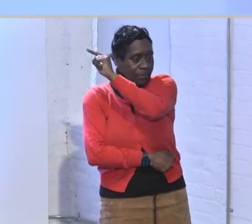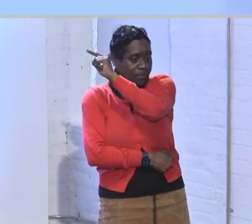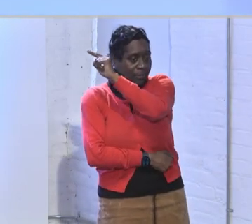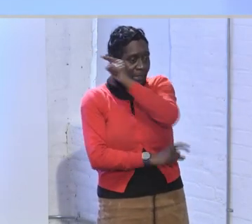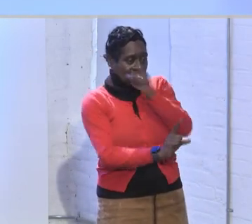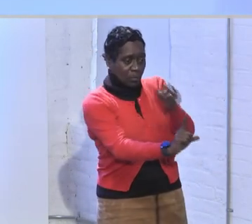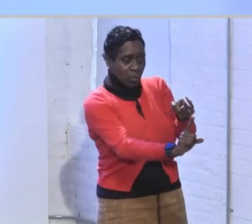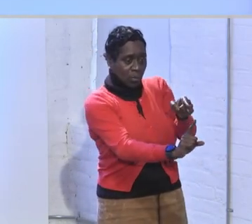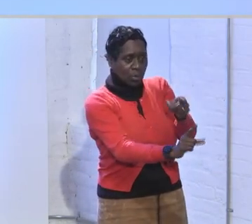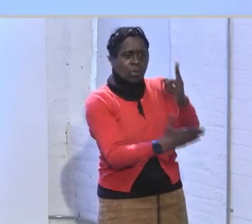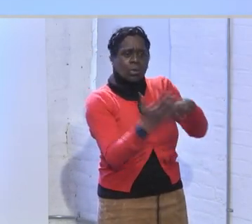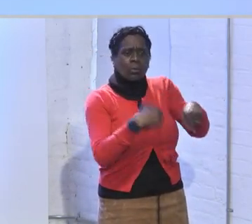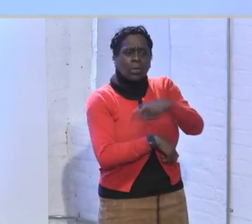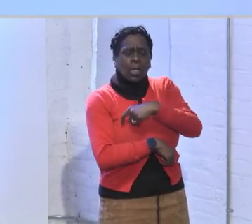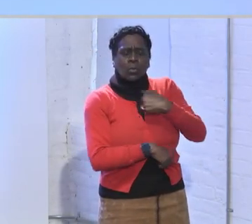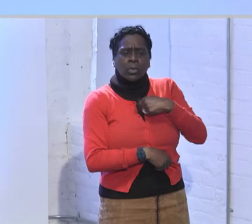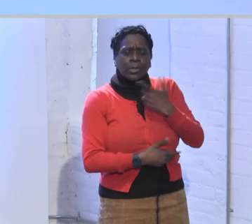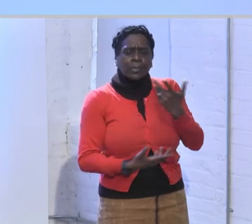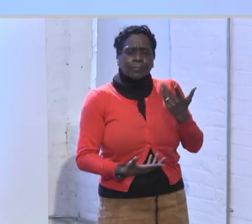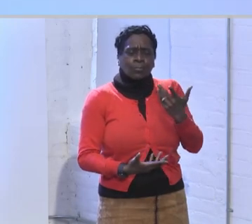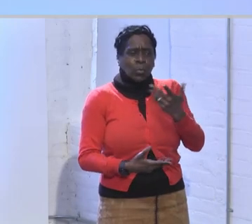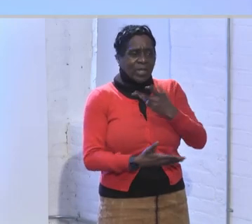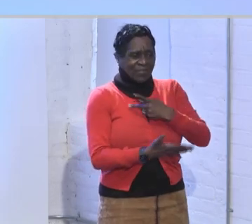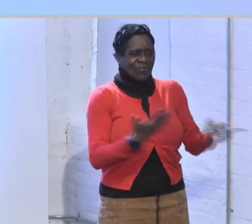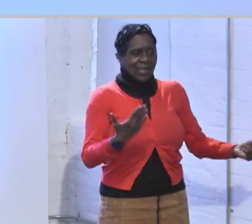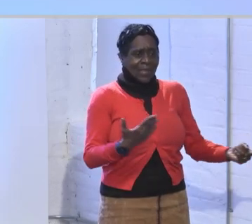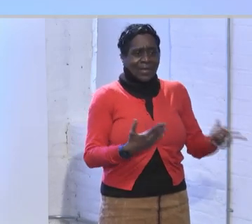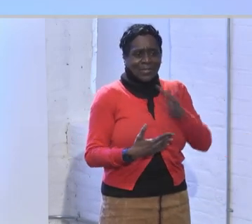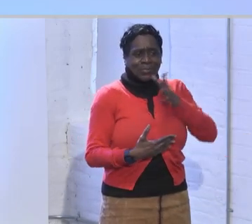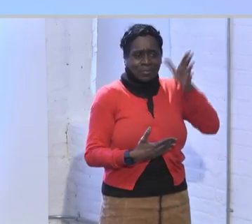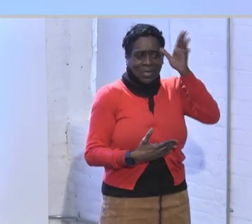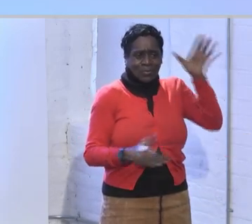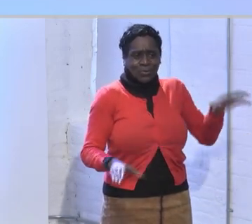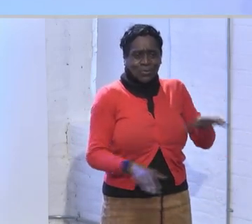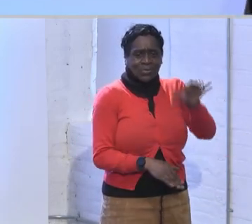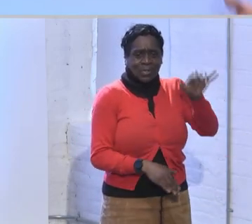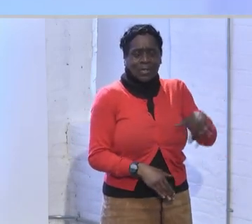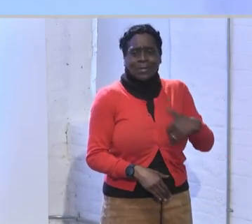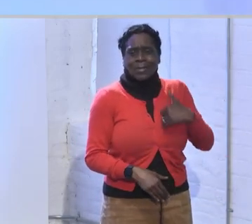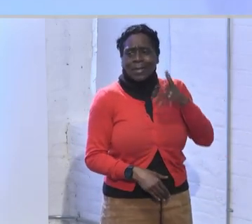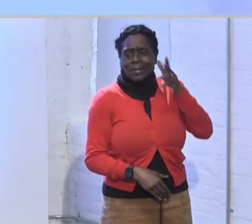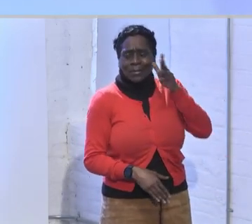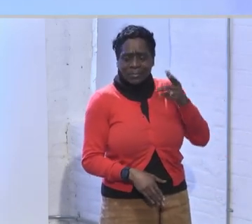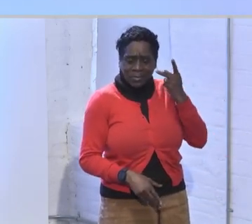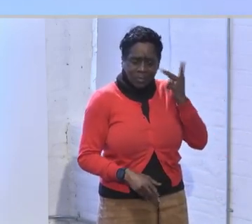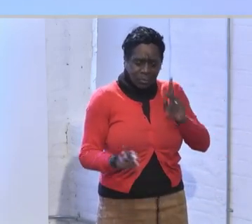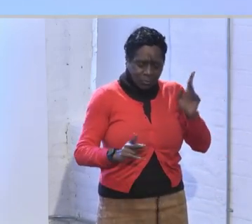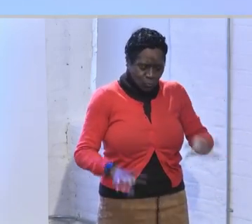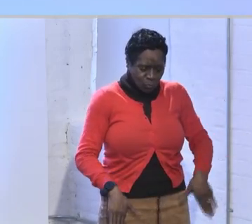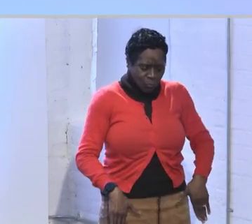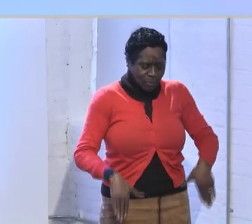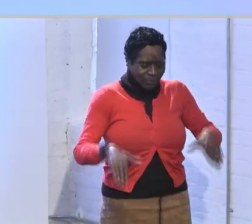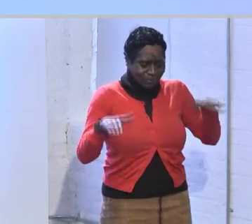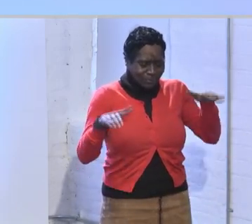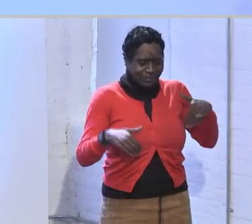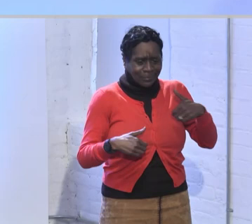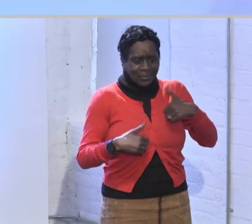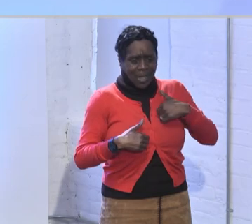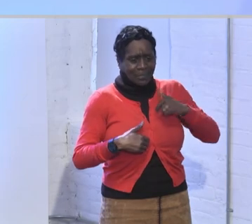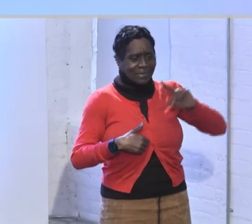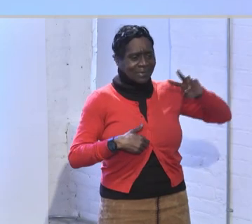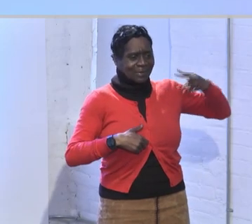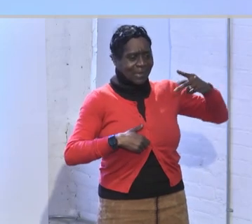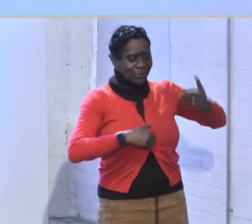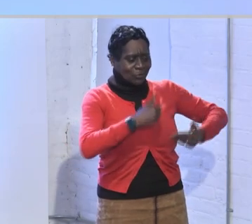And I think sometimes we fail at that. You know, I had a lot of people growing up and telling me I'm a second